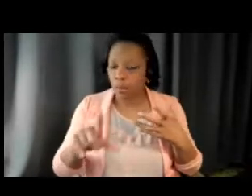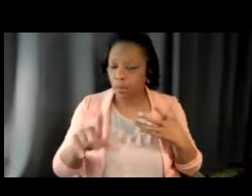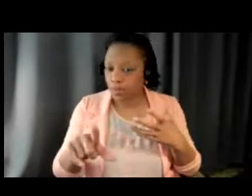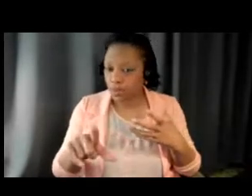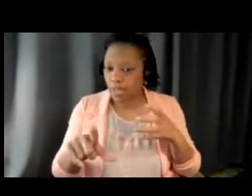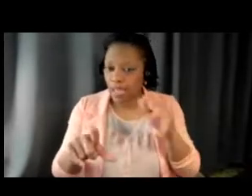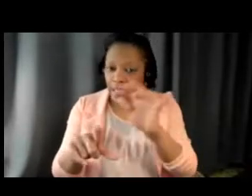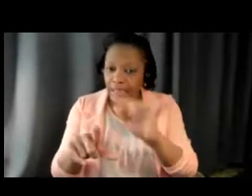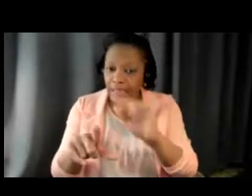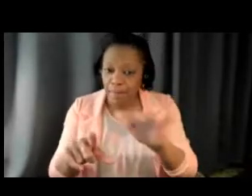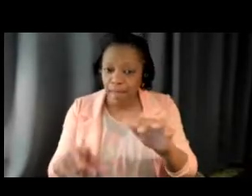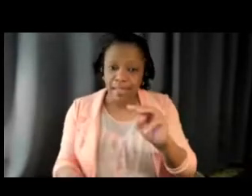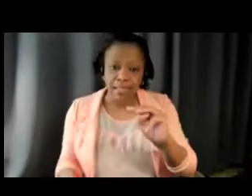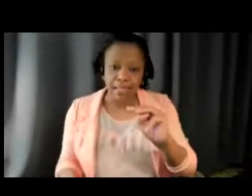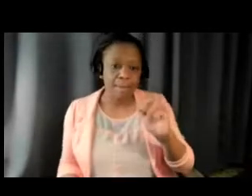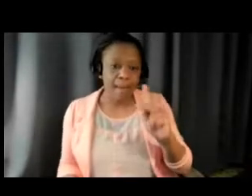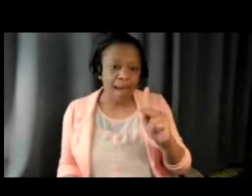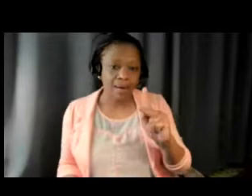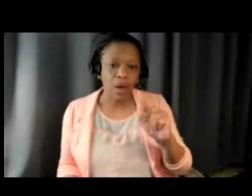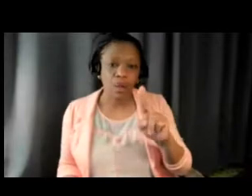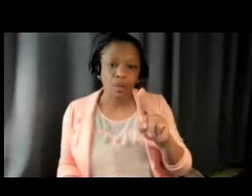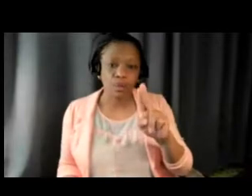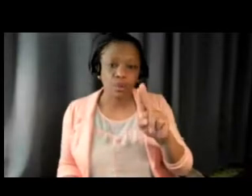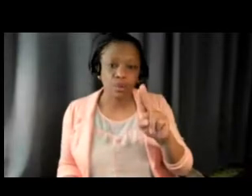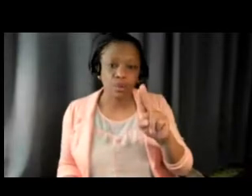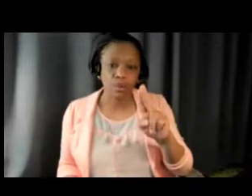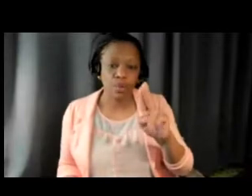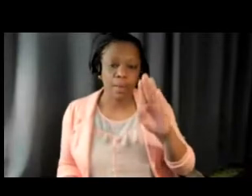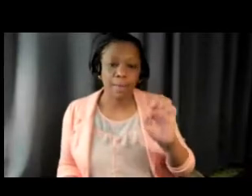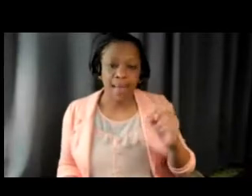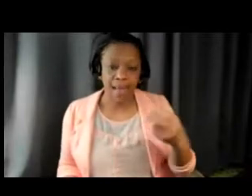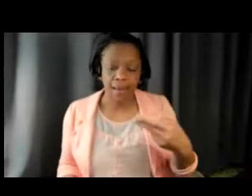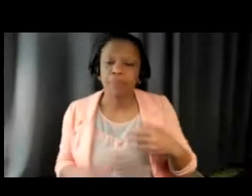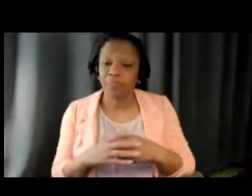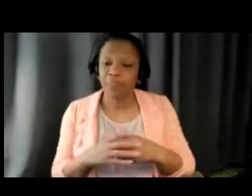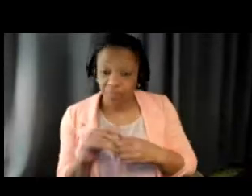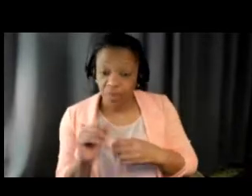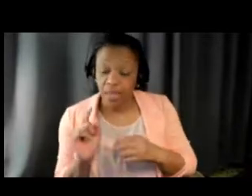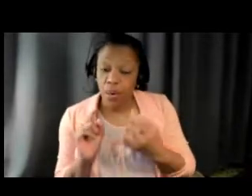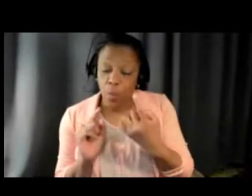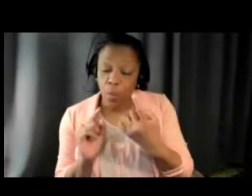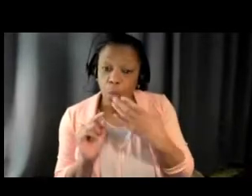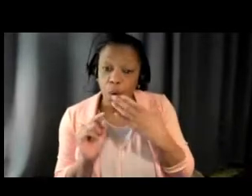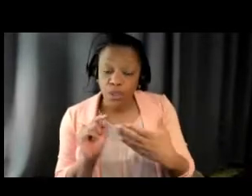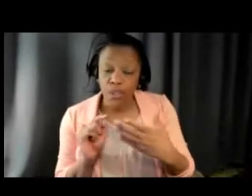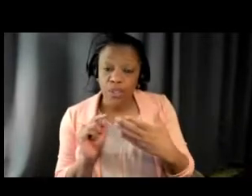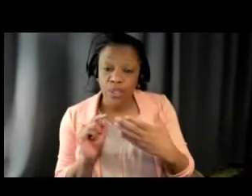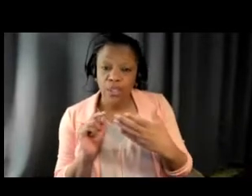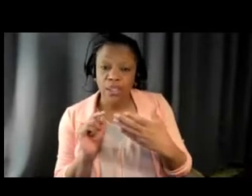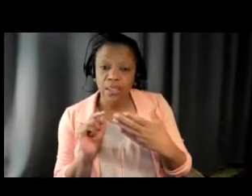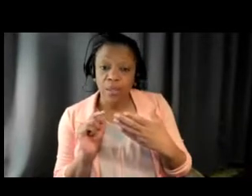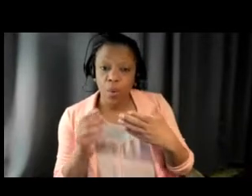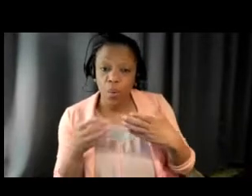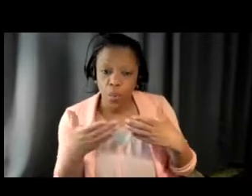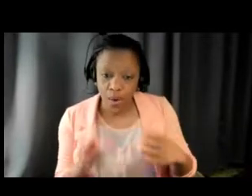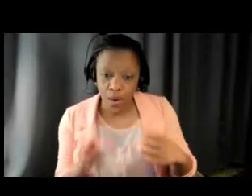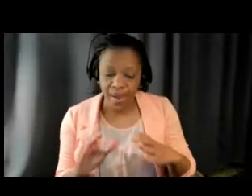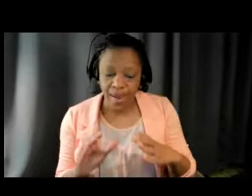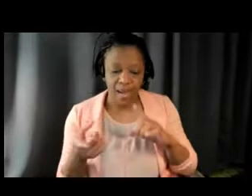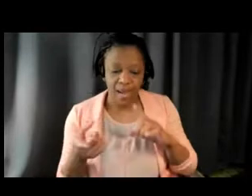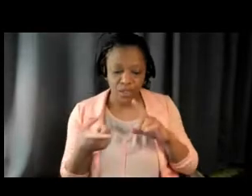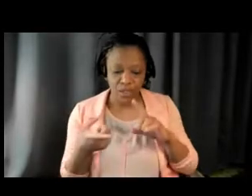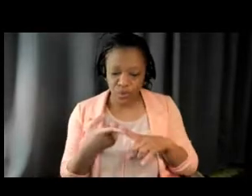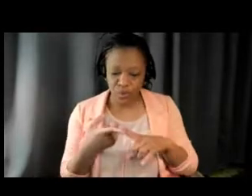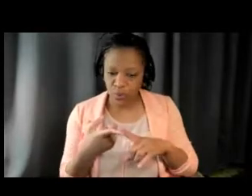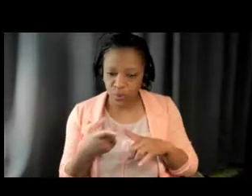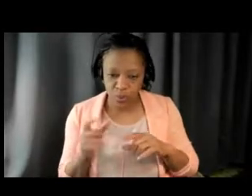right now we can see it. And I think one good way to realize, what is the kitchen or what is